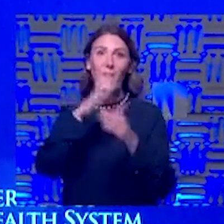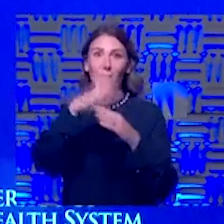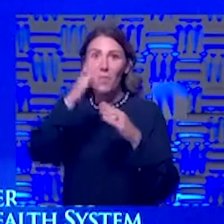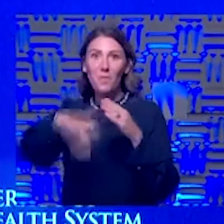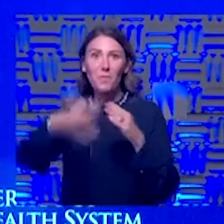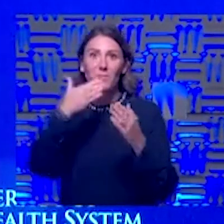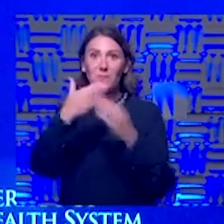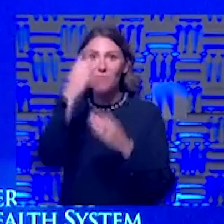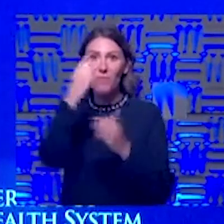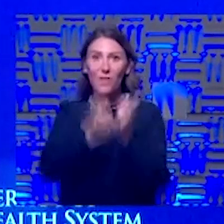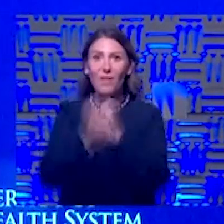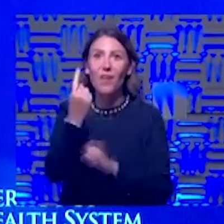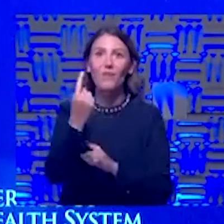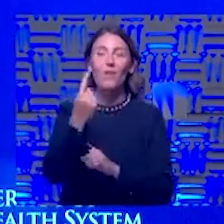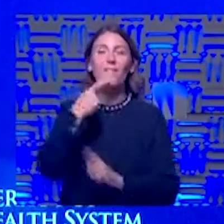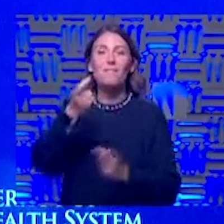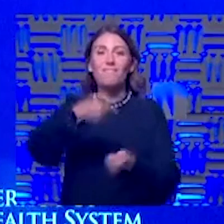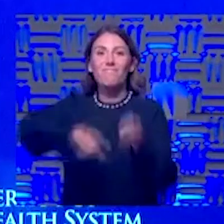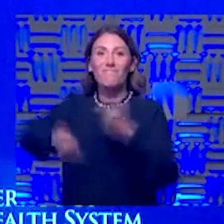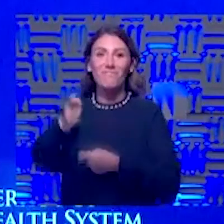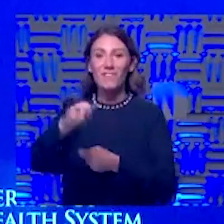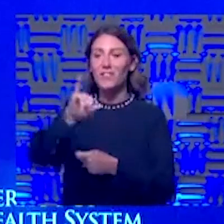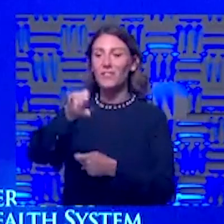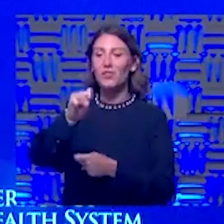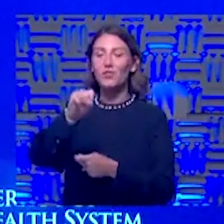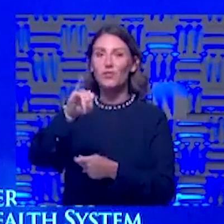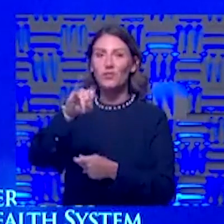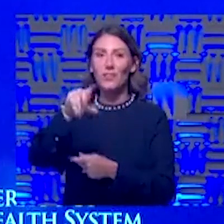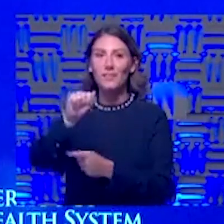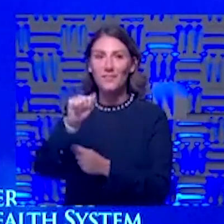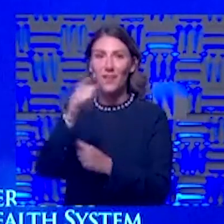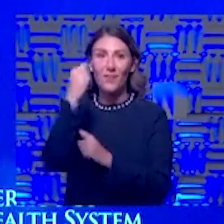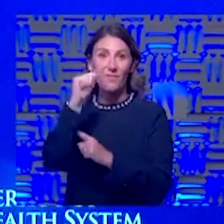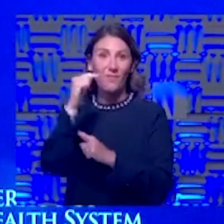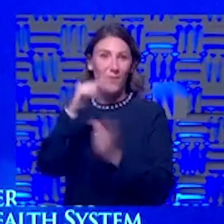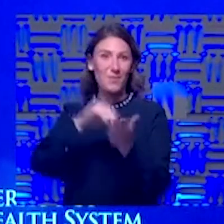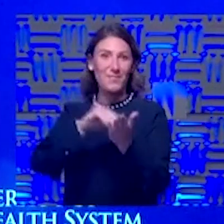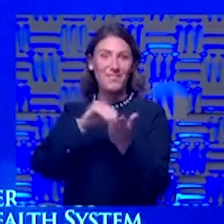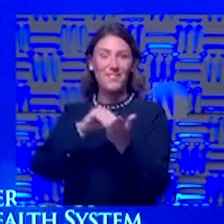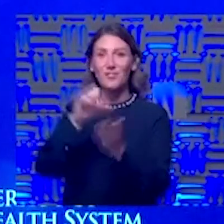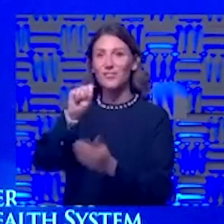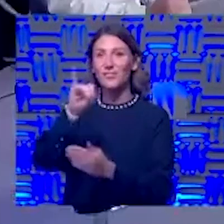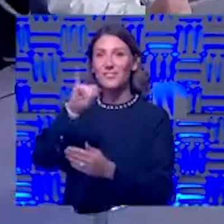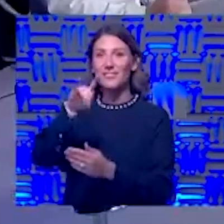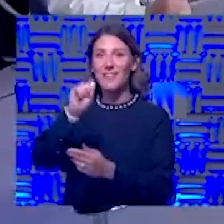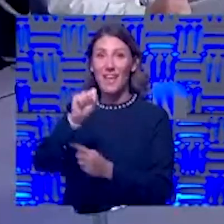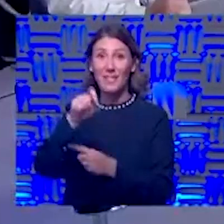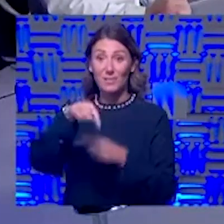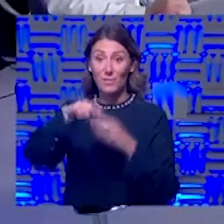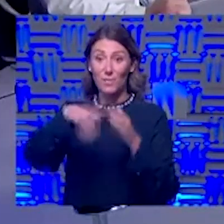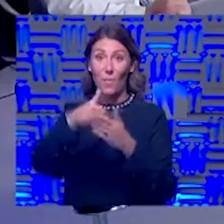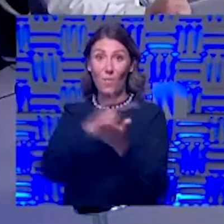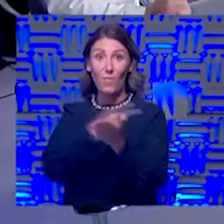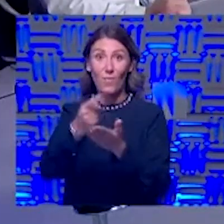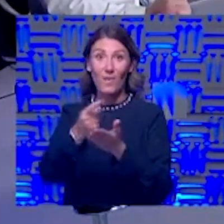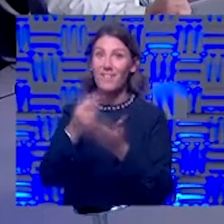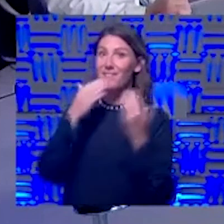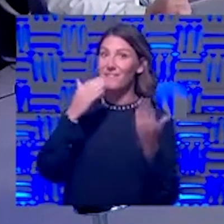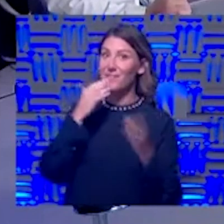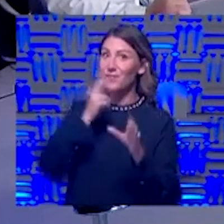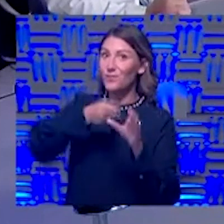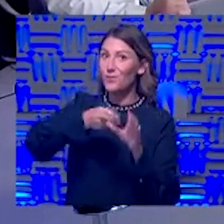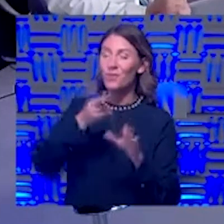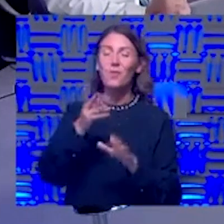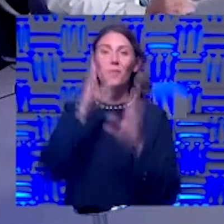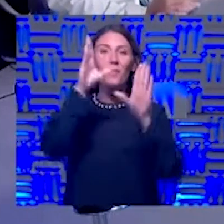Lovell, in for Dr. Steve Stites today and actually the rest of this week. So thanks, guys, for being here with me. We have a